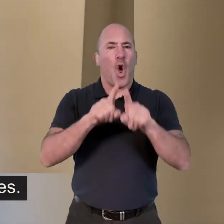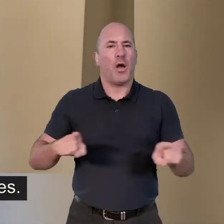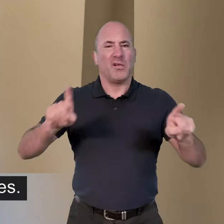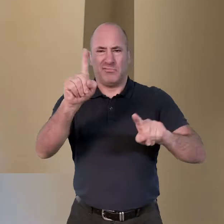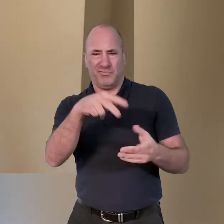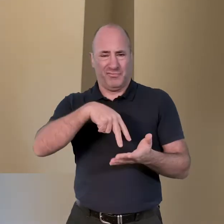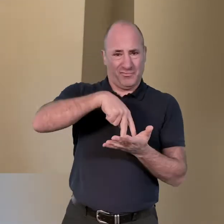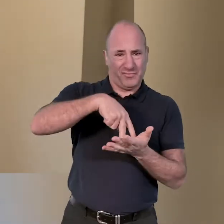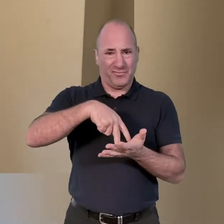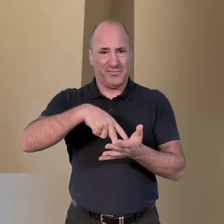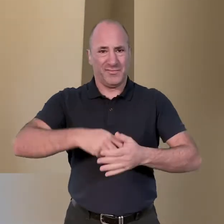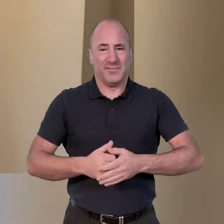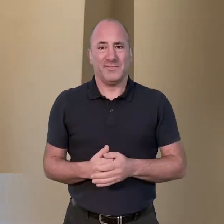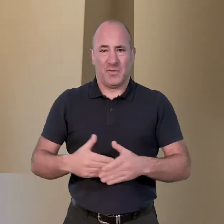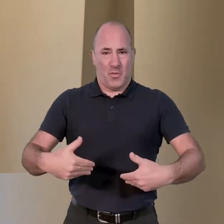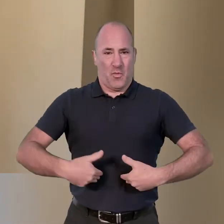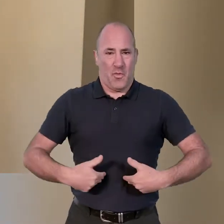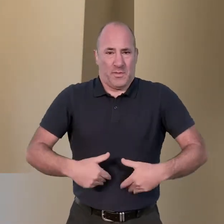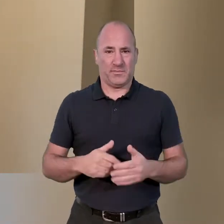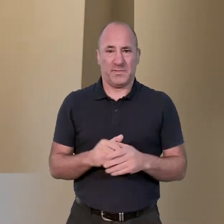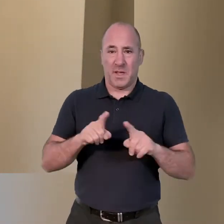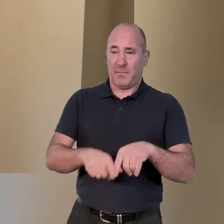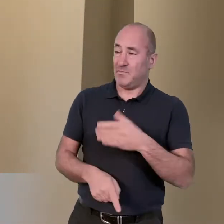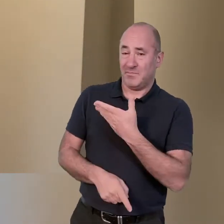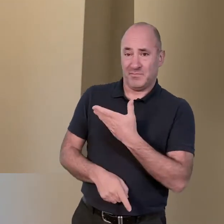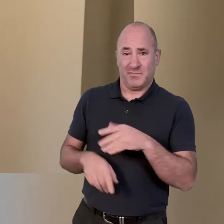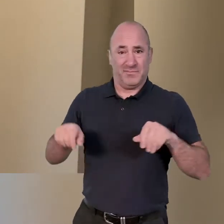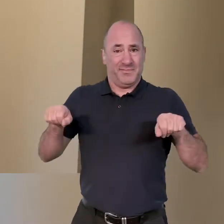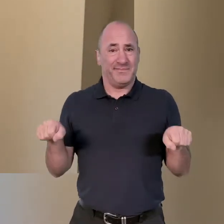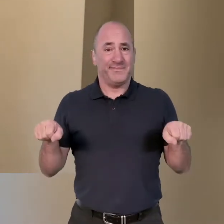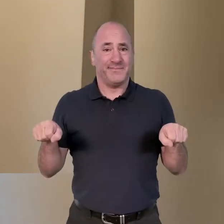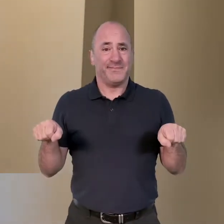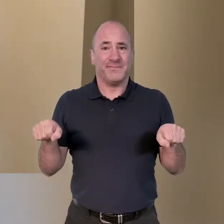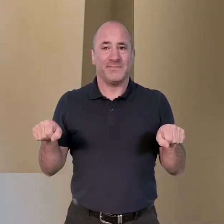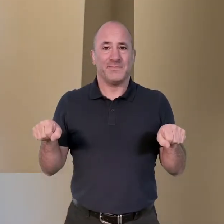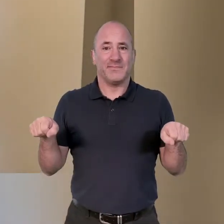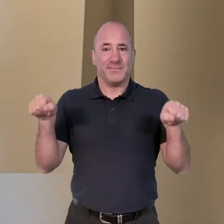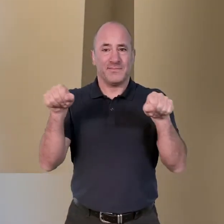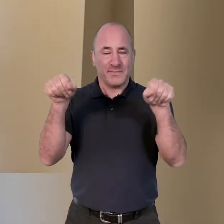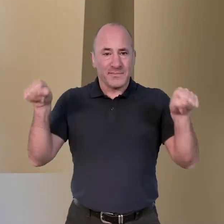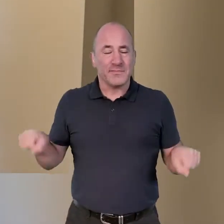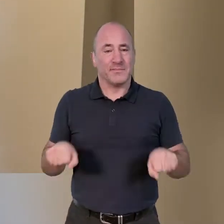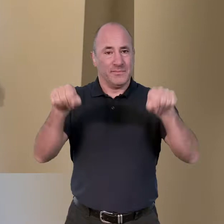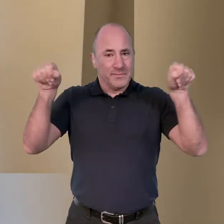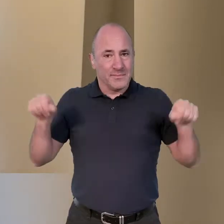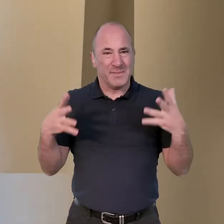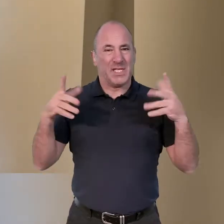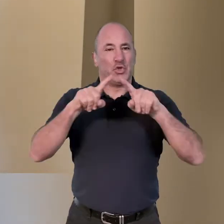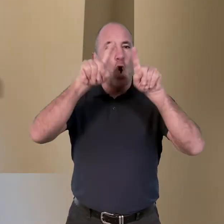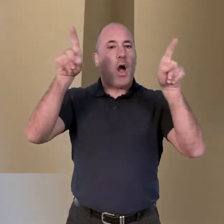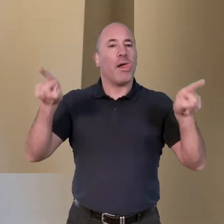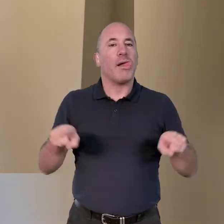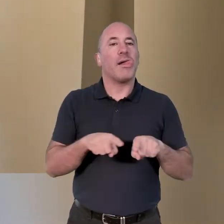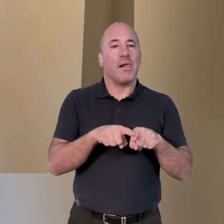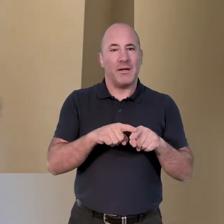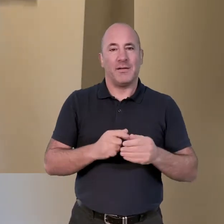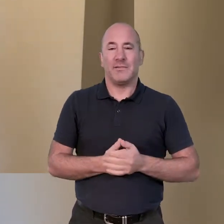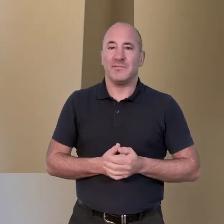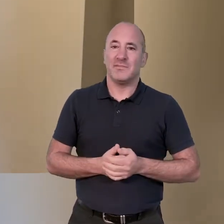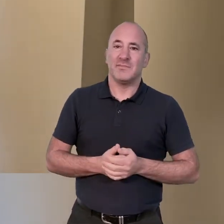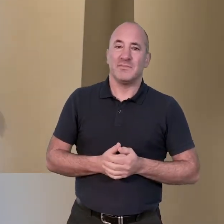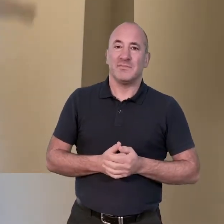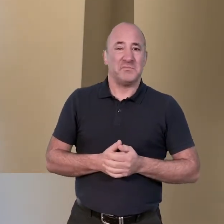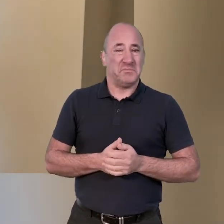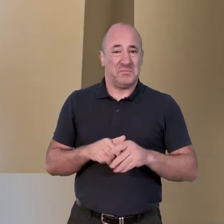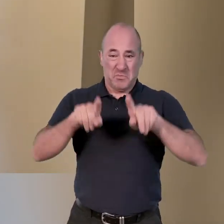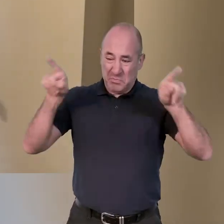arm circles. So from a standing position, engage your core, arms straight out to the side, and we're going to do large circles, just